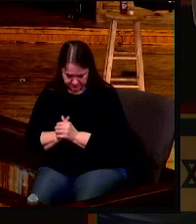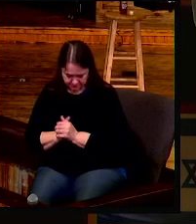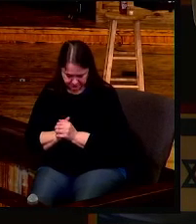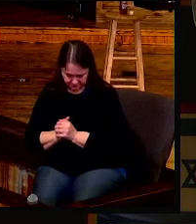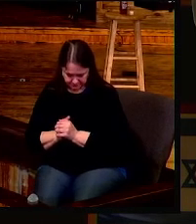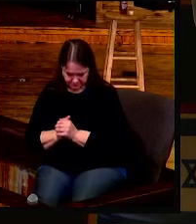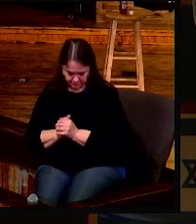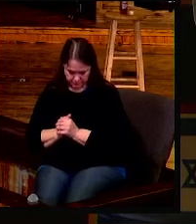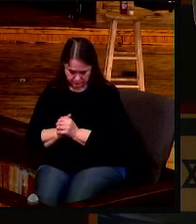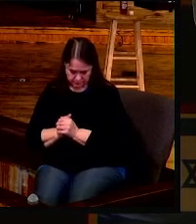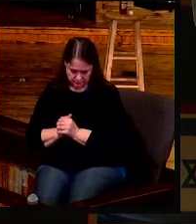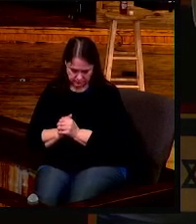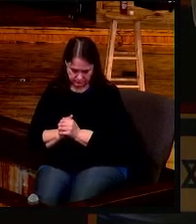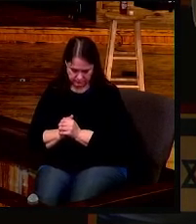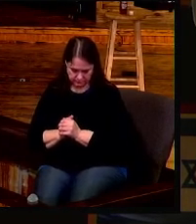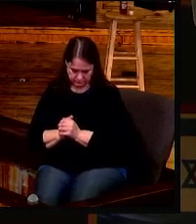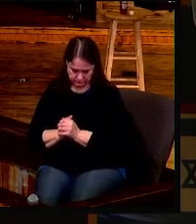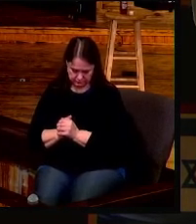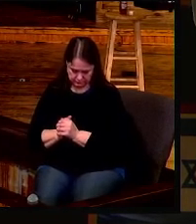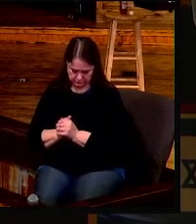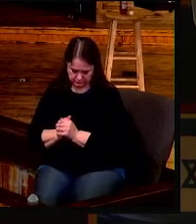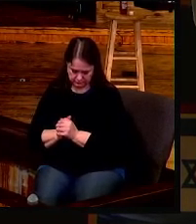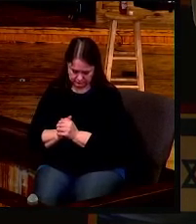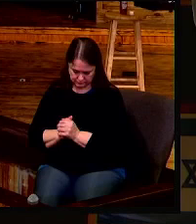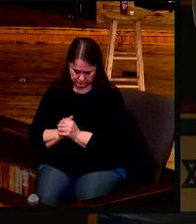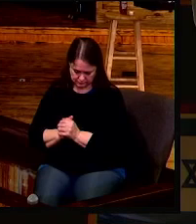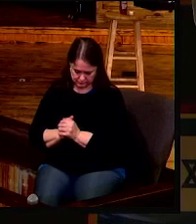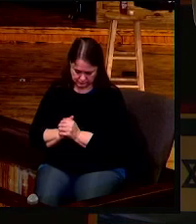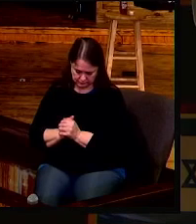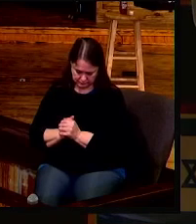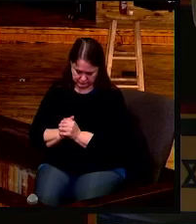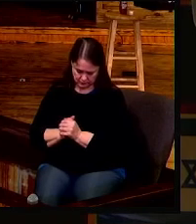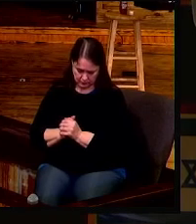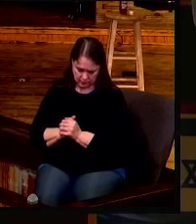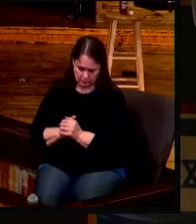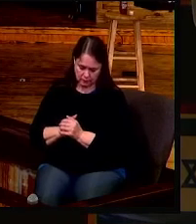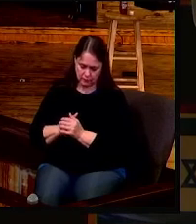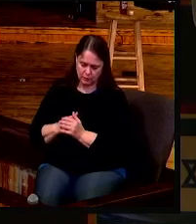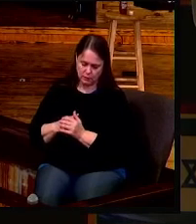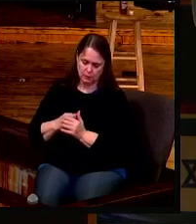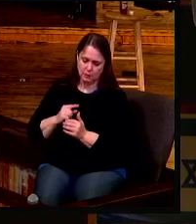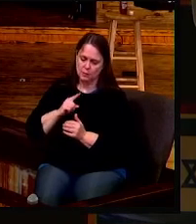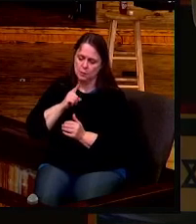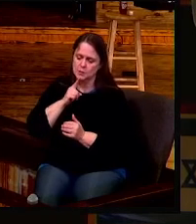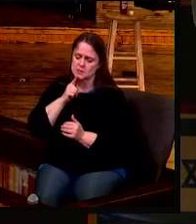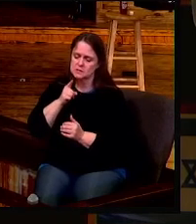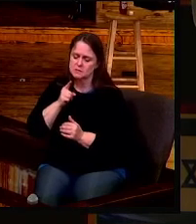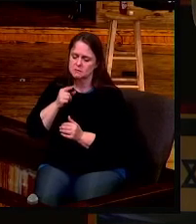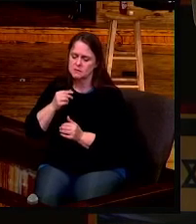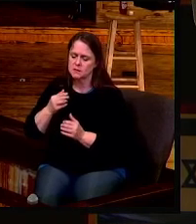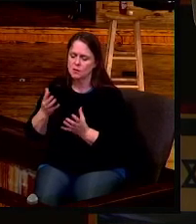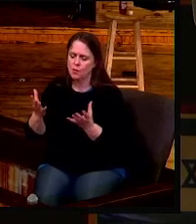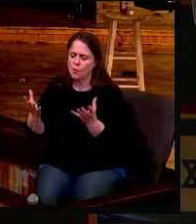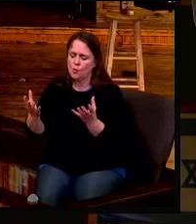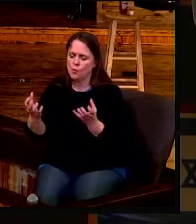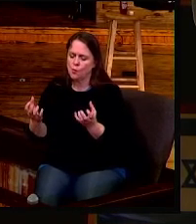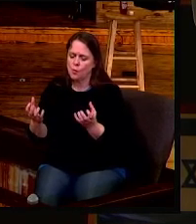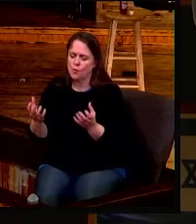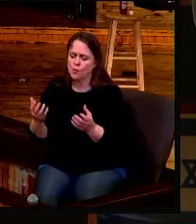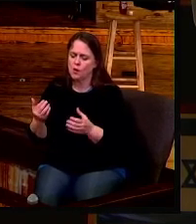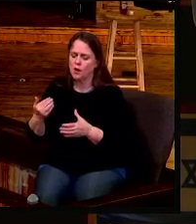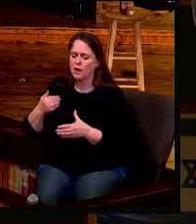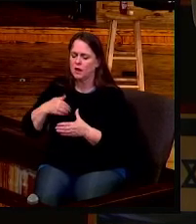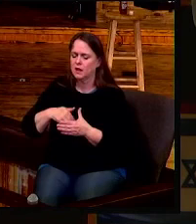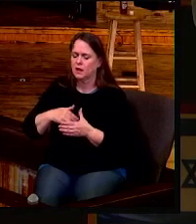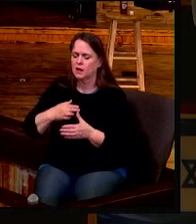But we have to speak the things as if we want them. The things that we desire in our lives, the love of Christ, the generosity in our